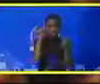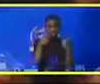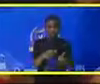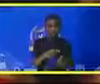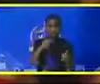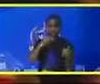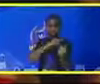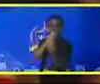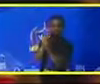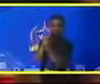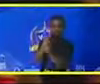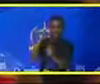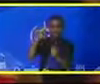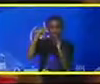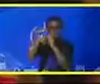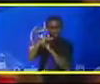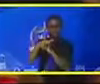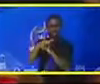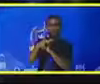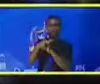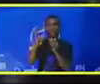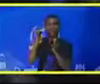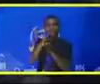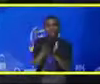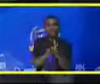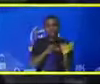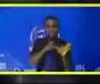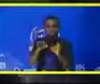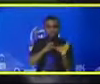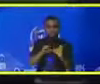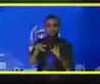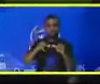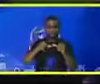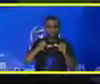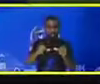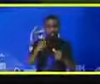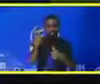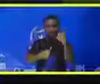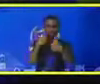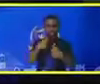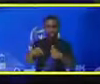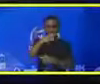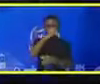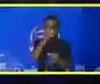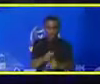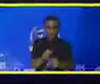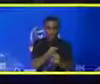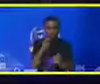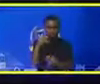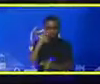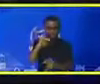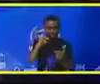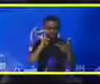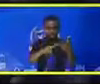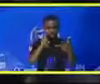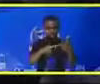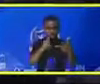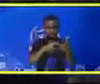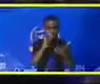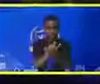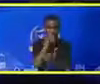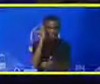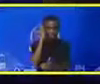prophetic. And then the Bible says which you should receive of them. And then number three, that you will come